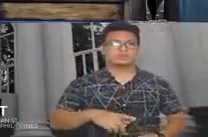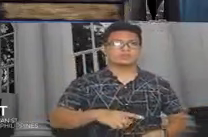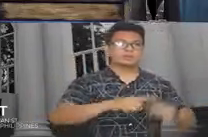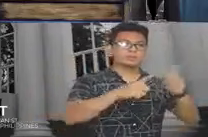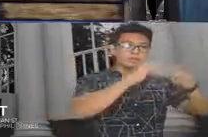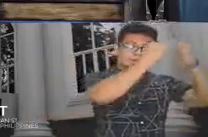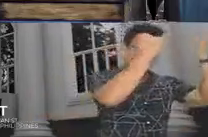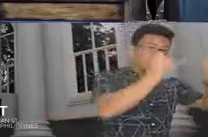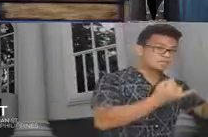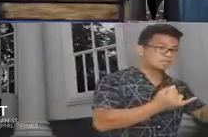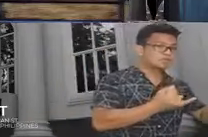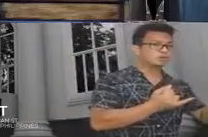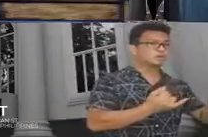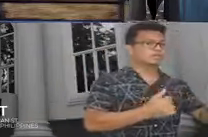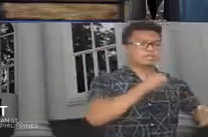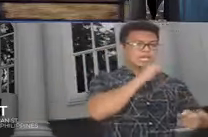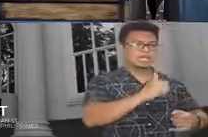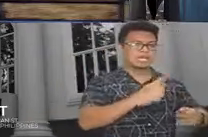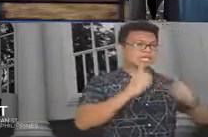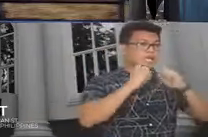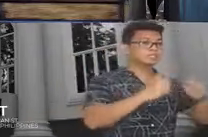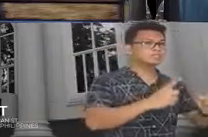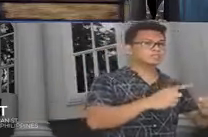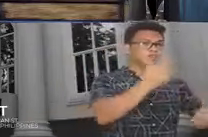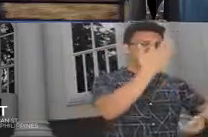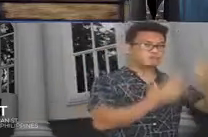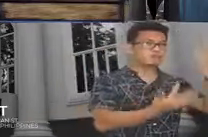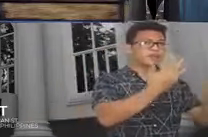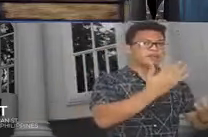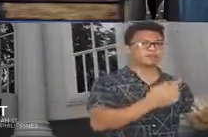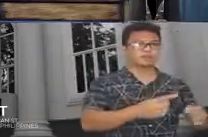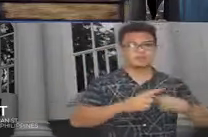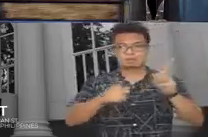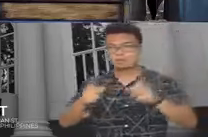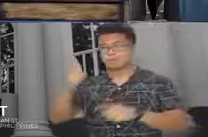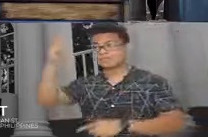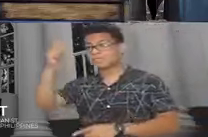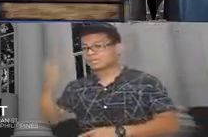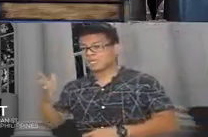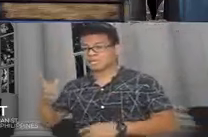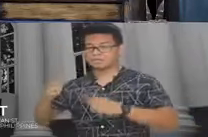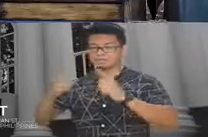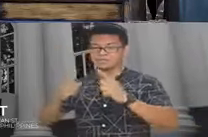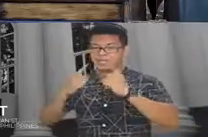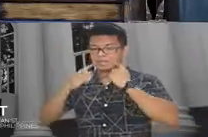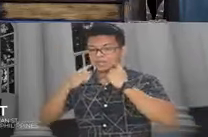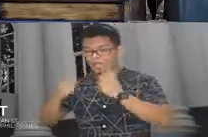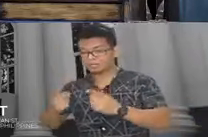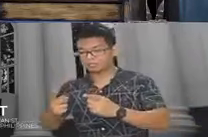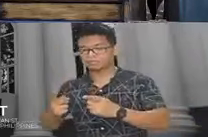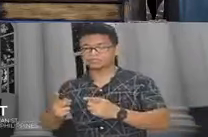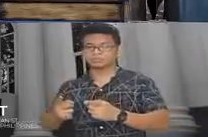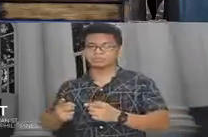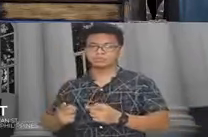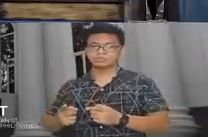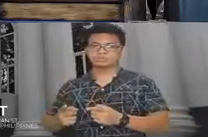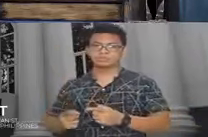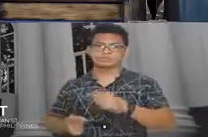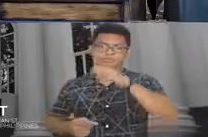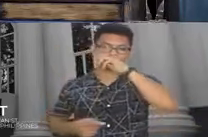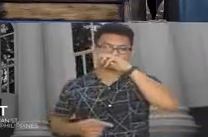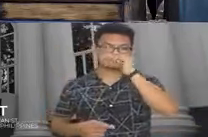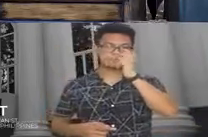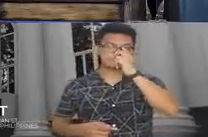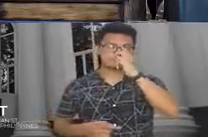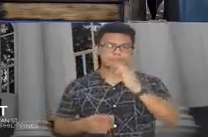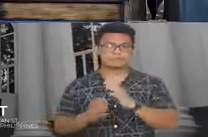answered, and they leaped. They jumped upon the altar which was made. And it came to pass at noon that Elijah mocked